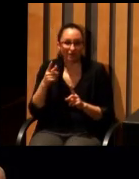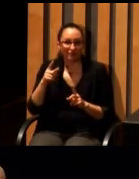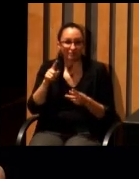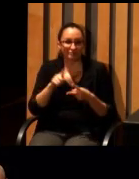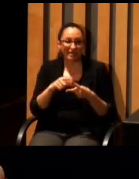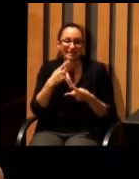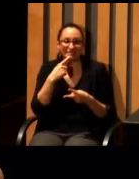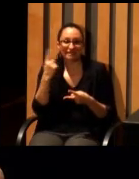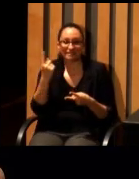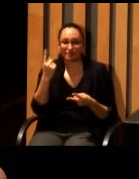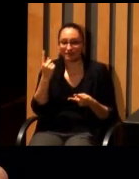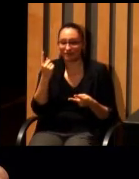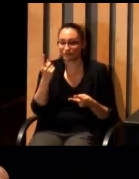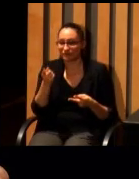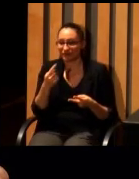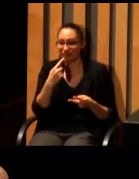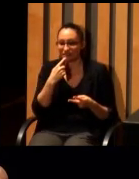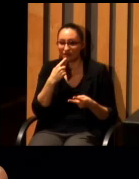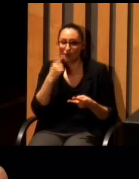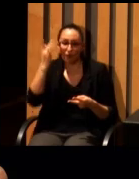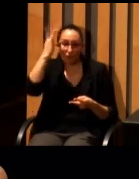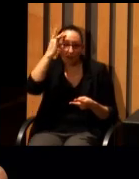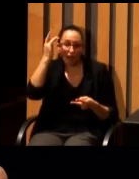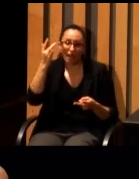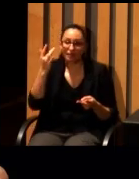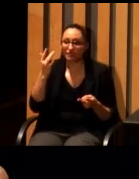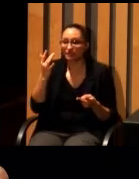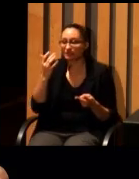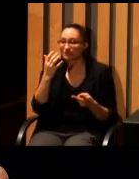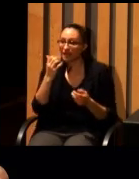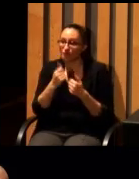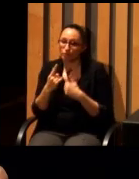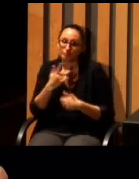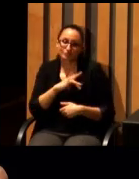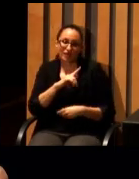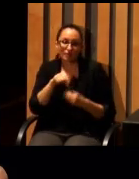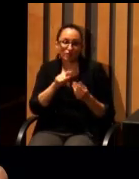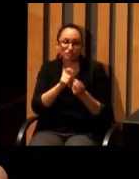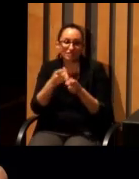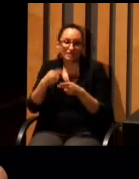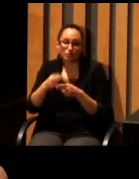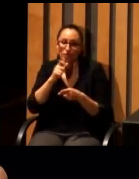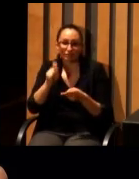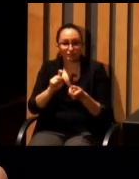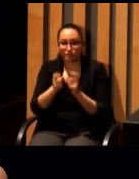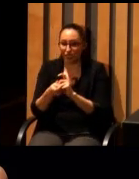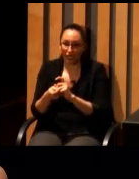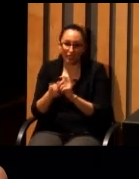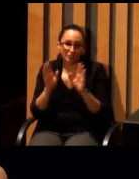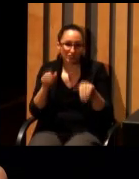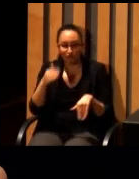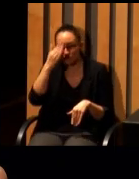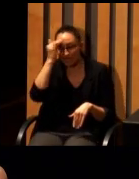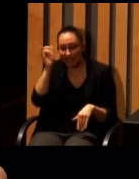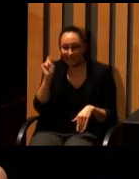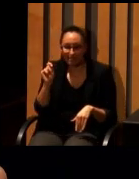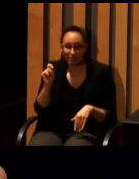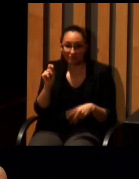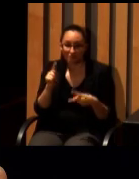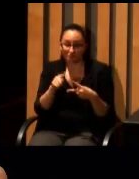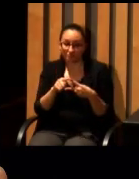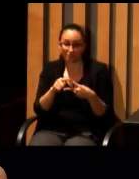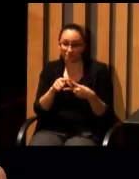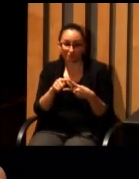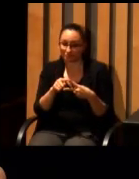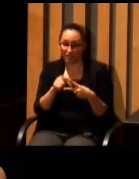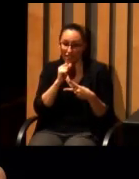to the effect that, why is everyone making a big deal about changing the name? It doesn't need to change, and they should just forget about it. So now I go to